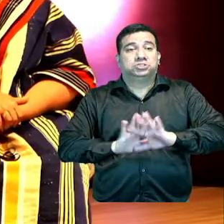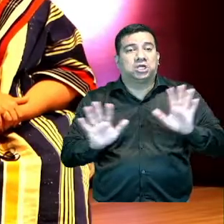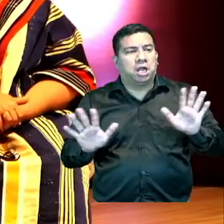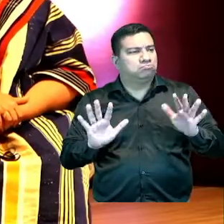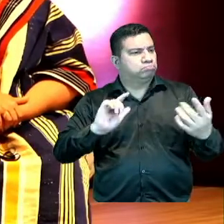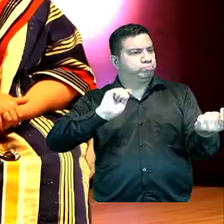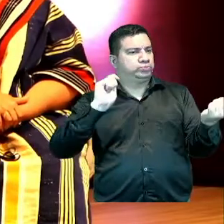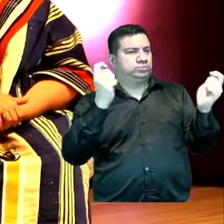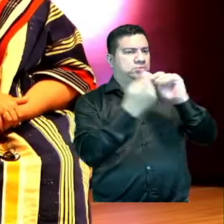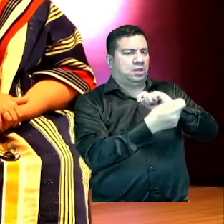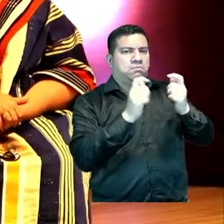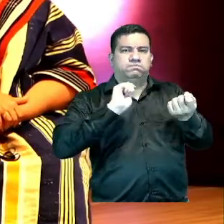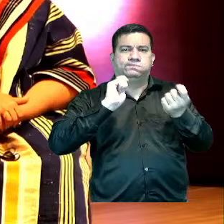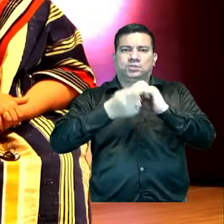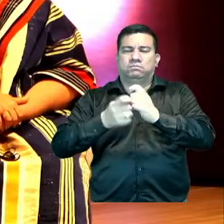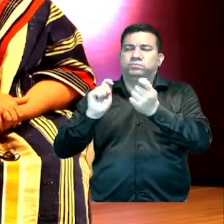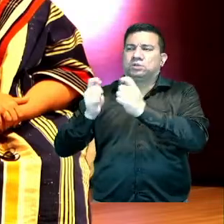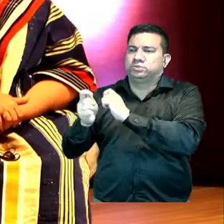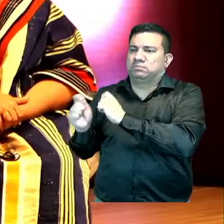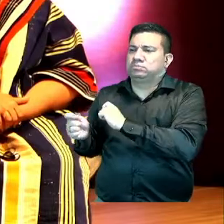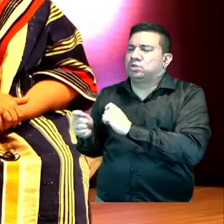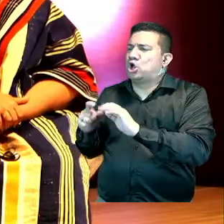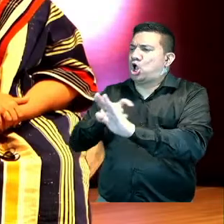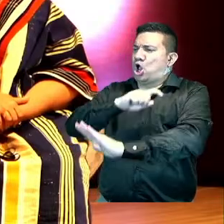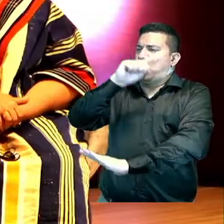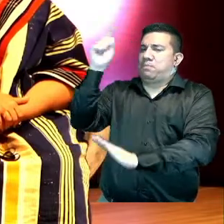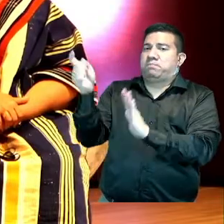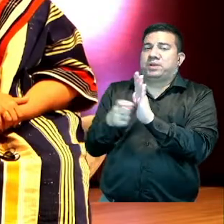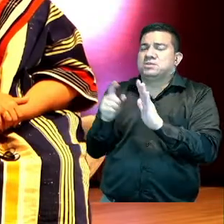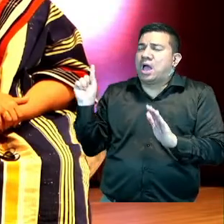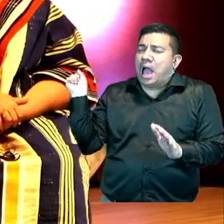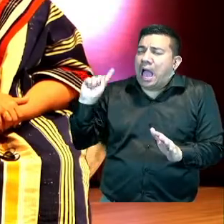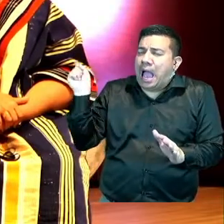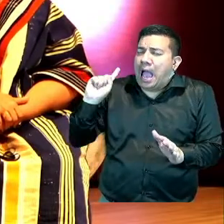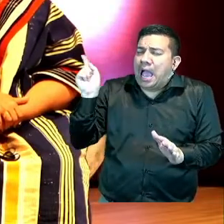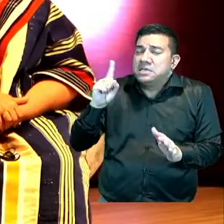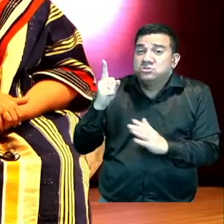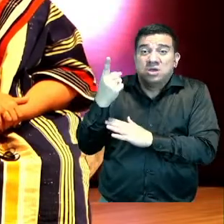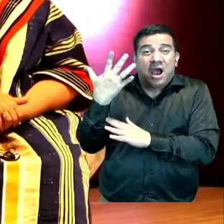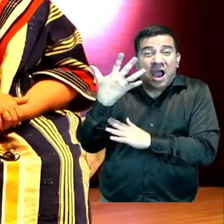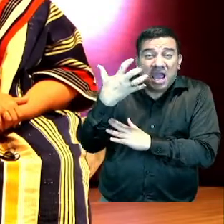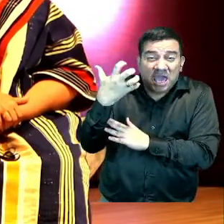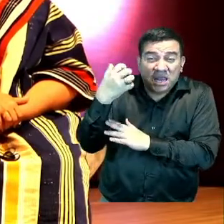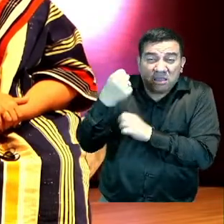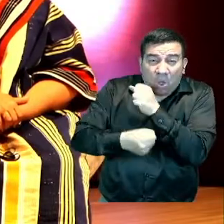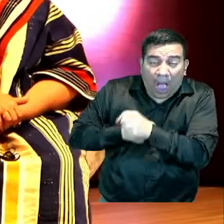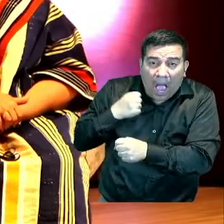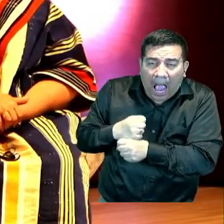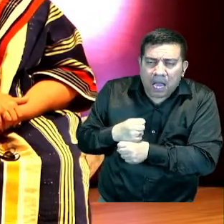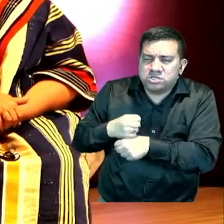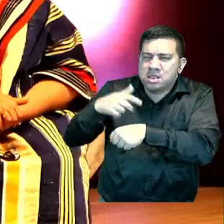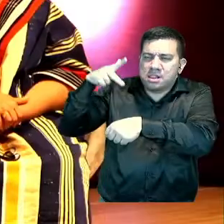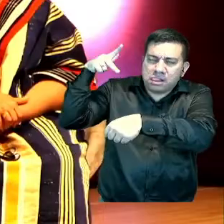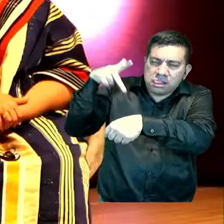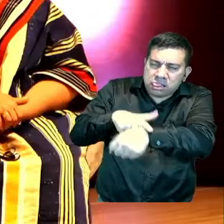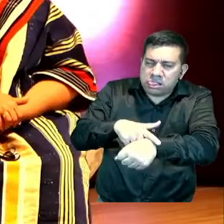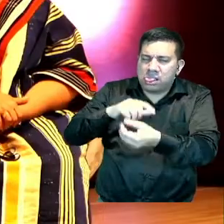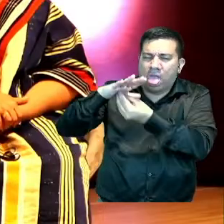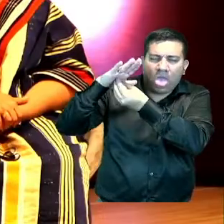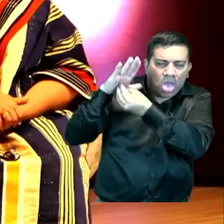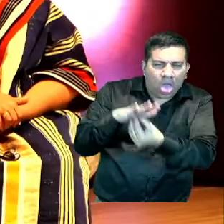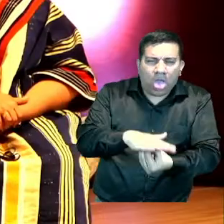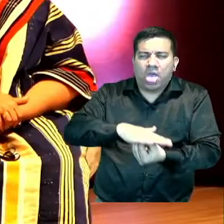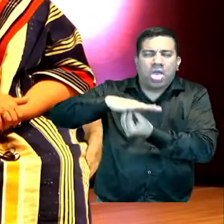some occasion doesn't mean that we're immediately transforming. So many years and 500 years of